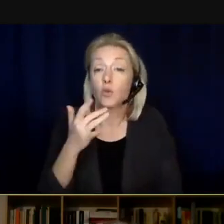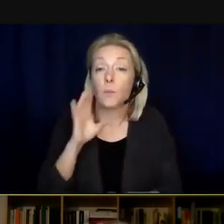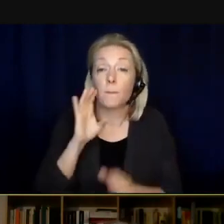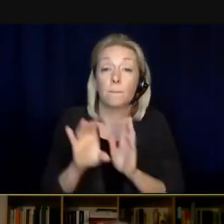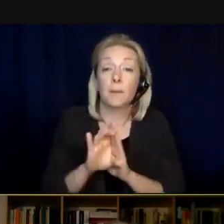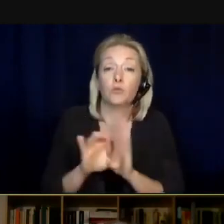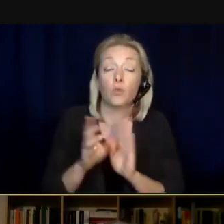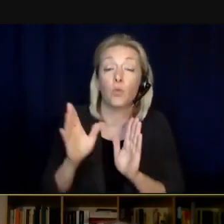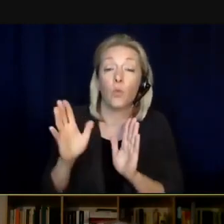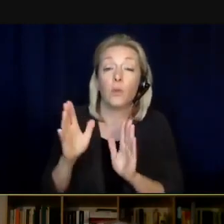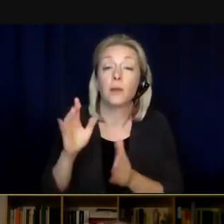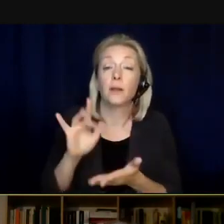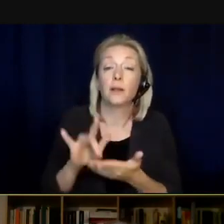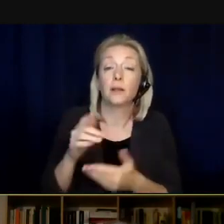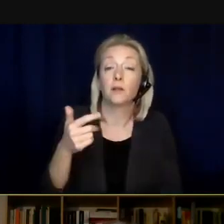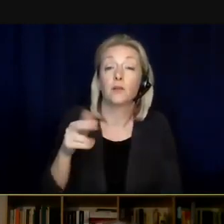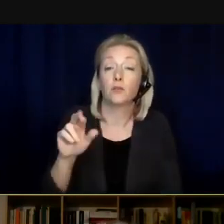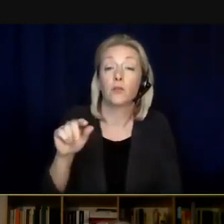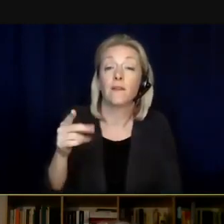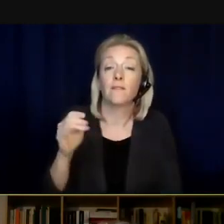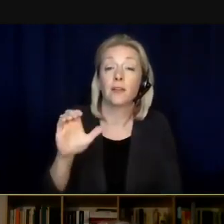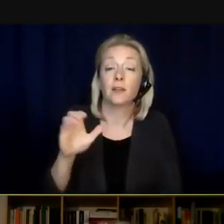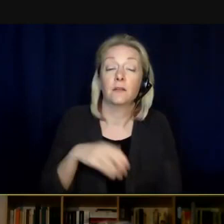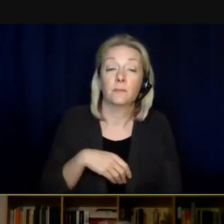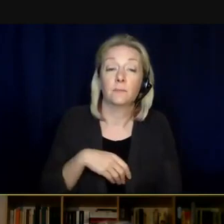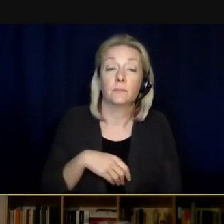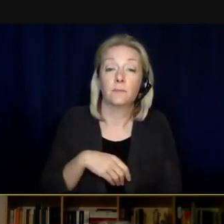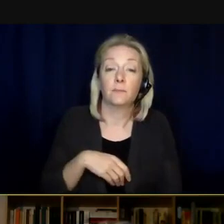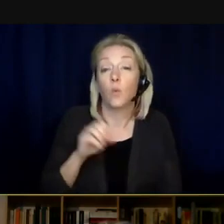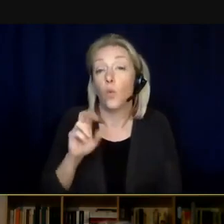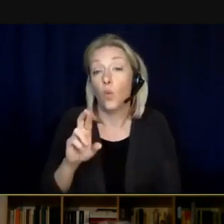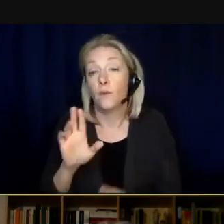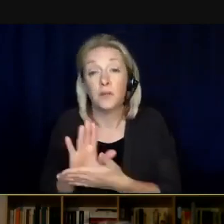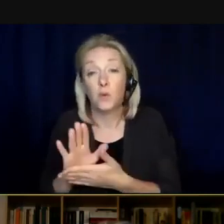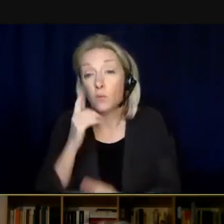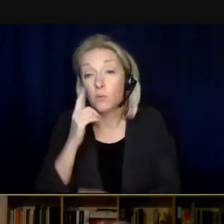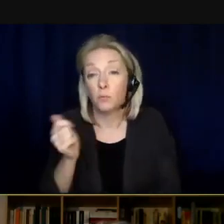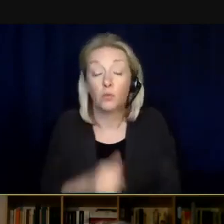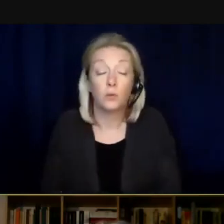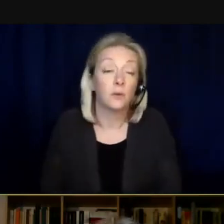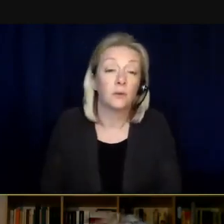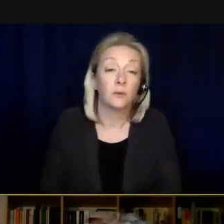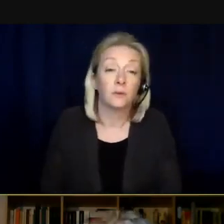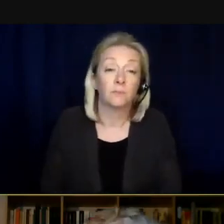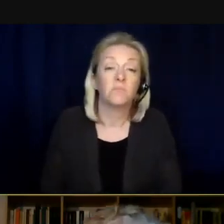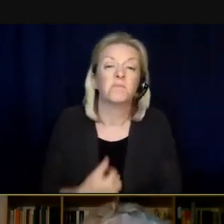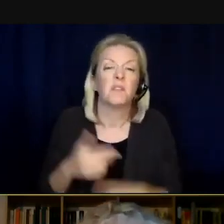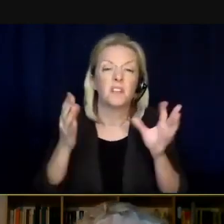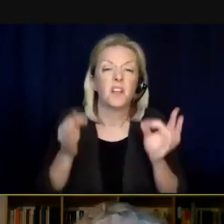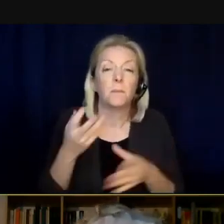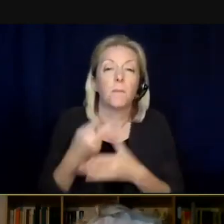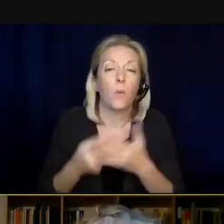do graphics, I can save the video, either way, okay? So I've decided I wanted